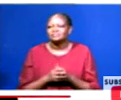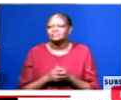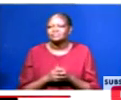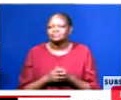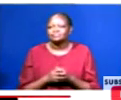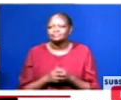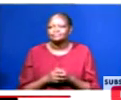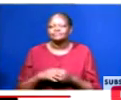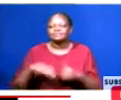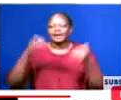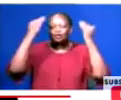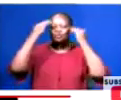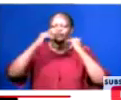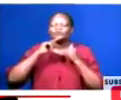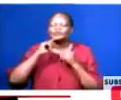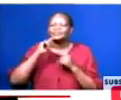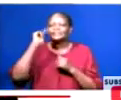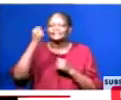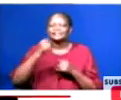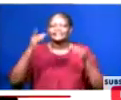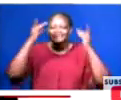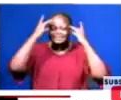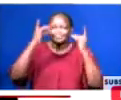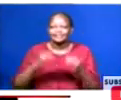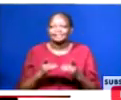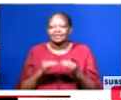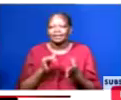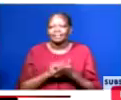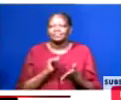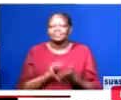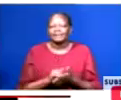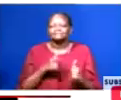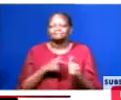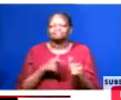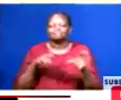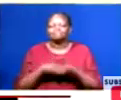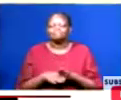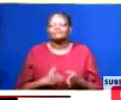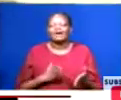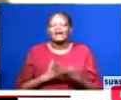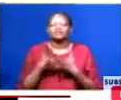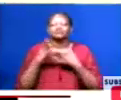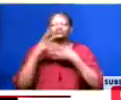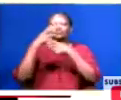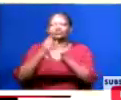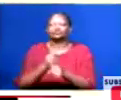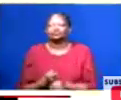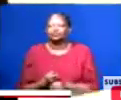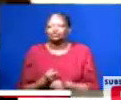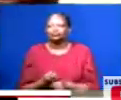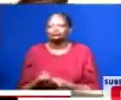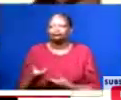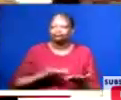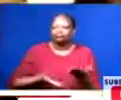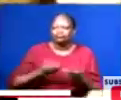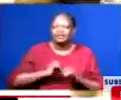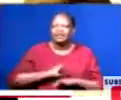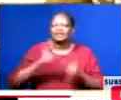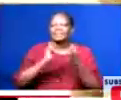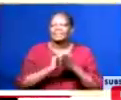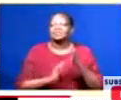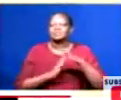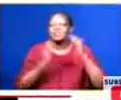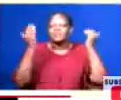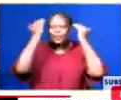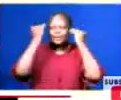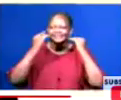ruled that the LGBTQ community have the right to association. It is clear that the Supreme Court